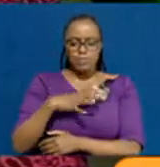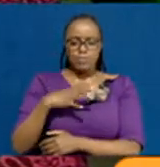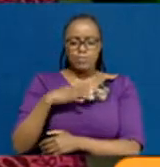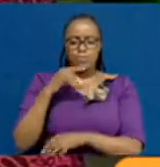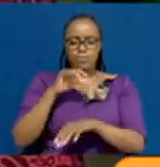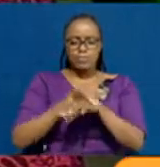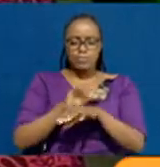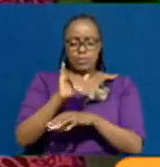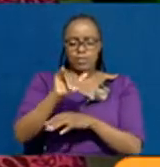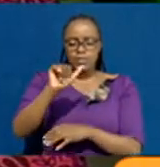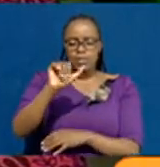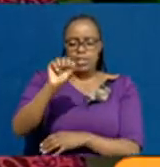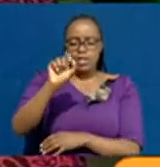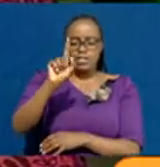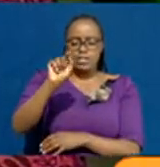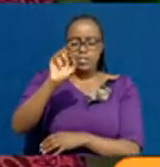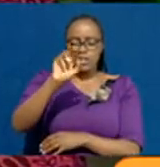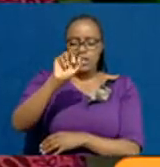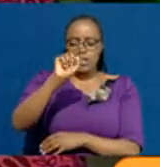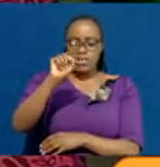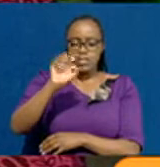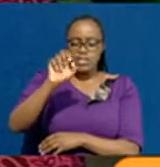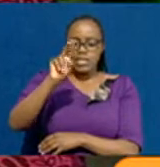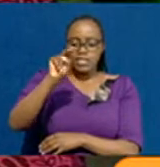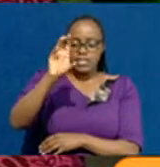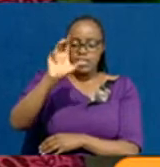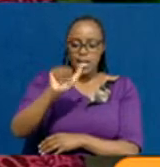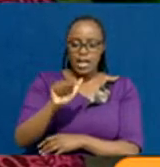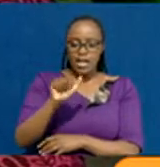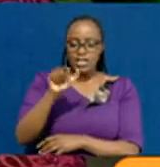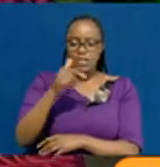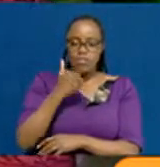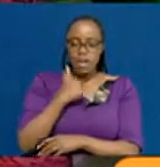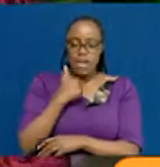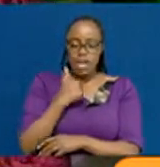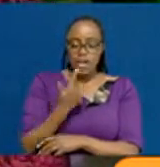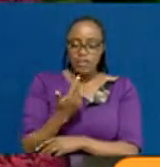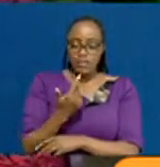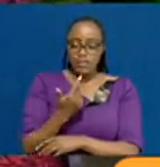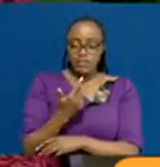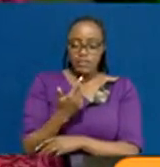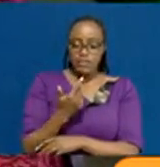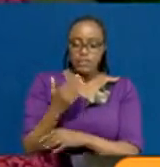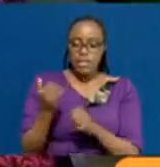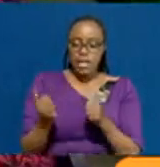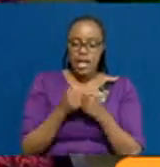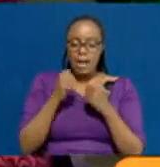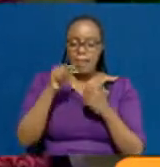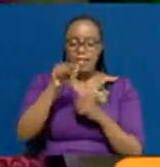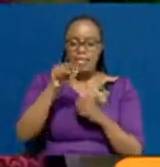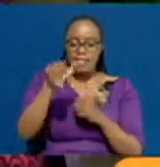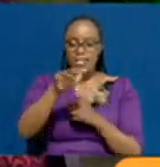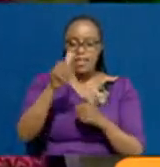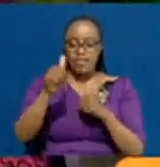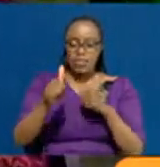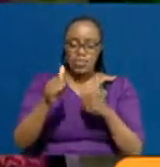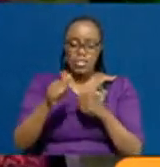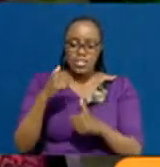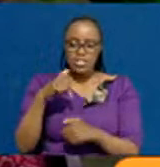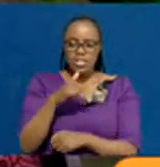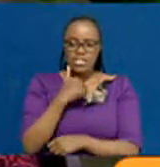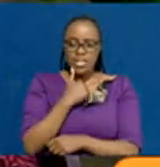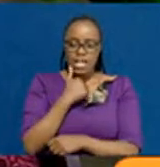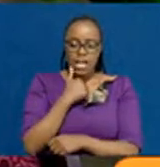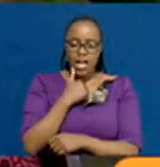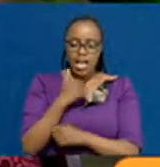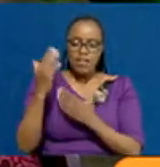the AstraZeneca vaccine. And these clots were unusual because they were occurring in places where we don't